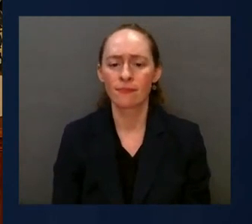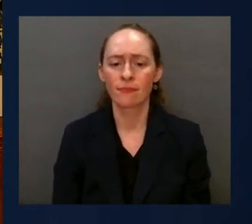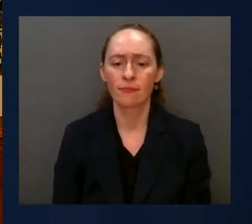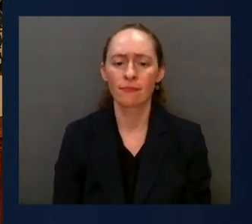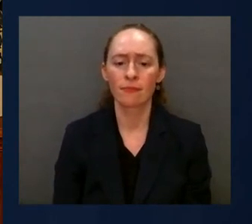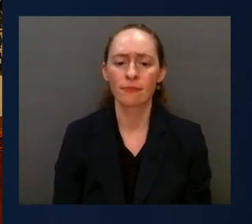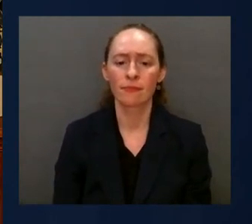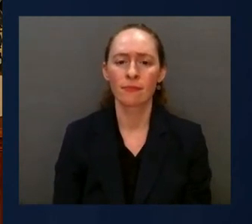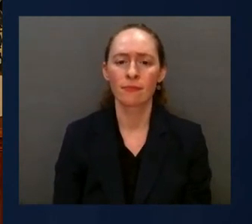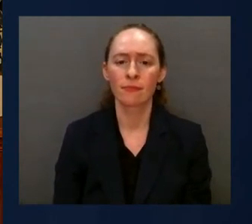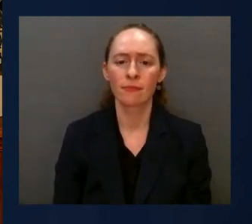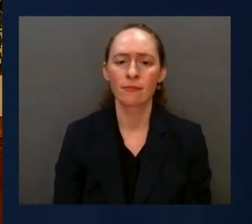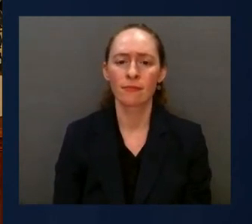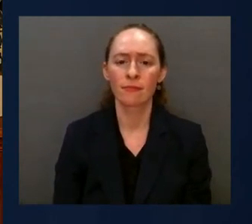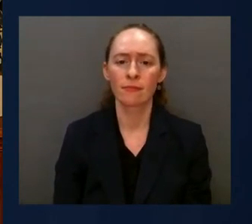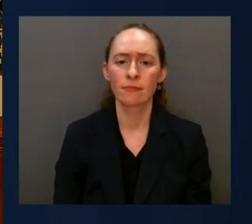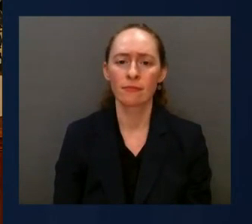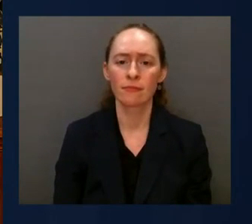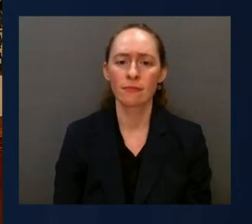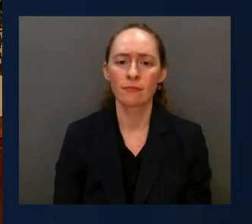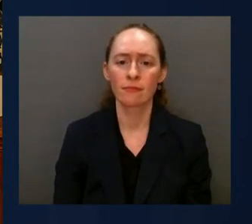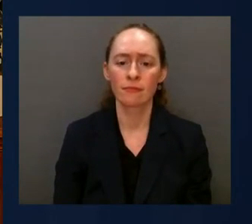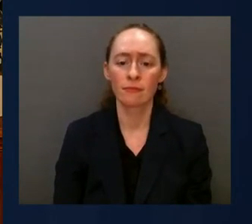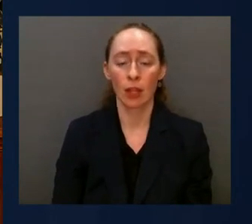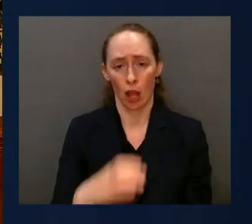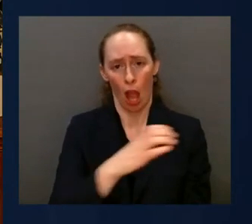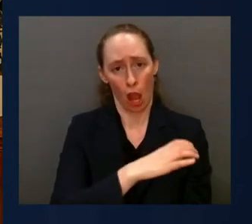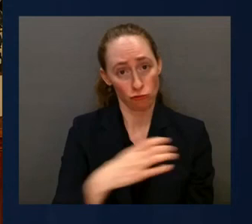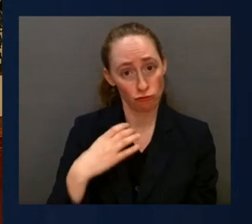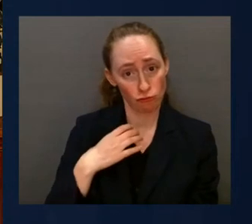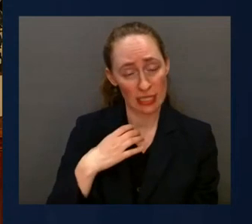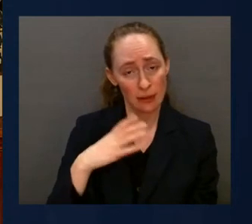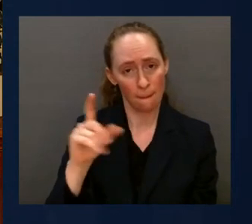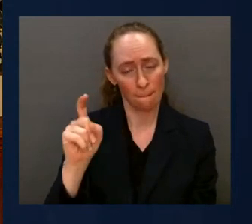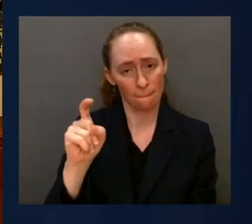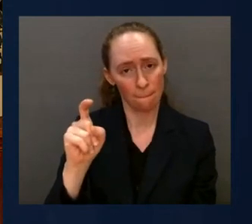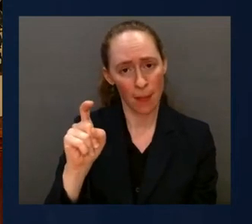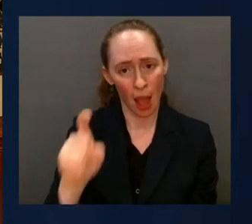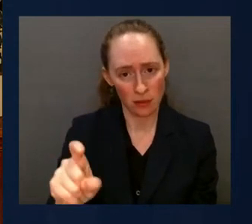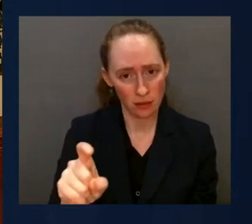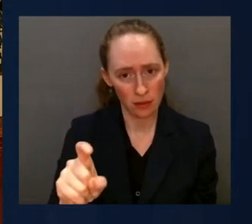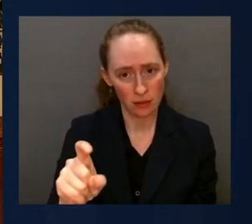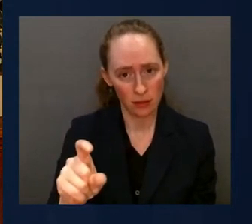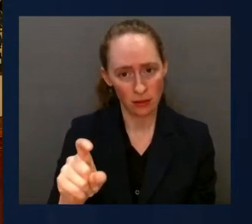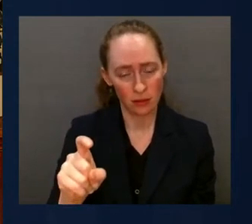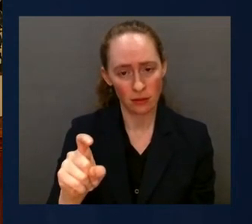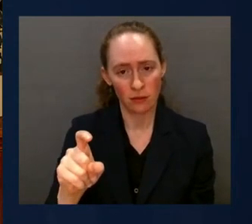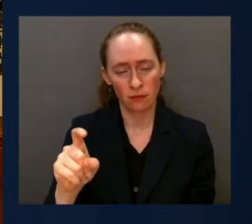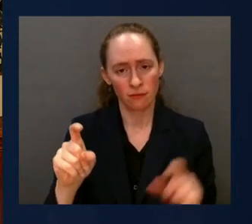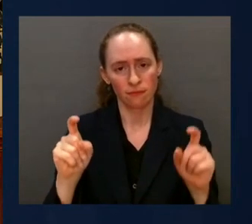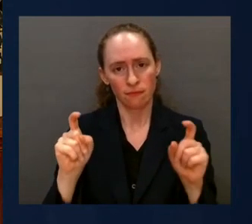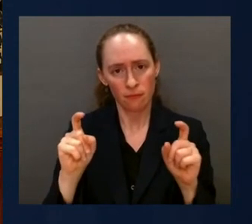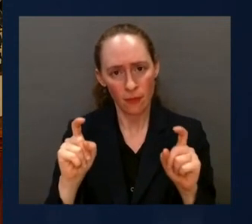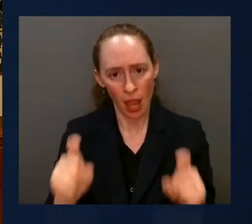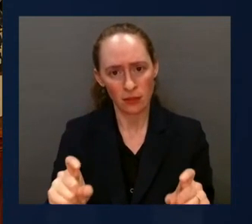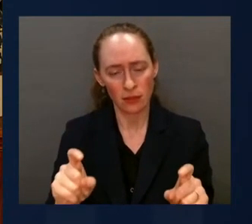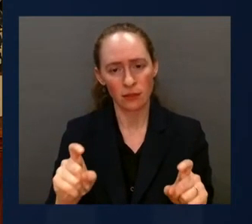Congress must restore the right that was taken away in Roe v. Wade and protect Roe v.